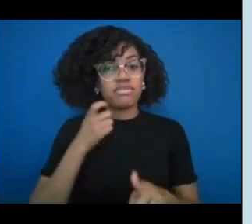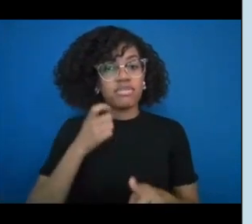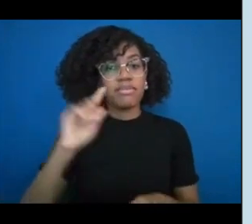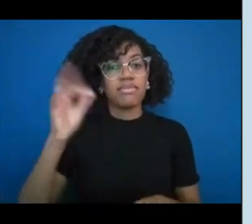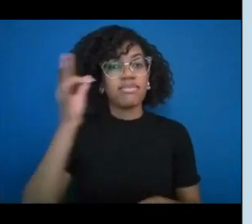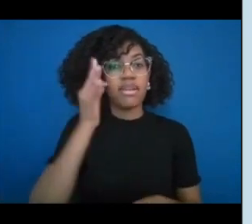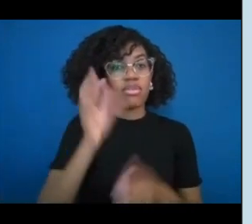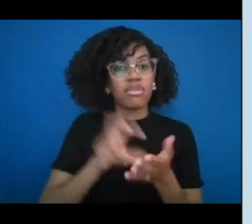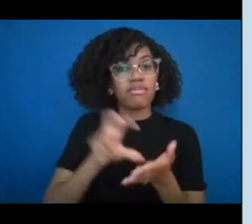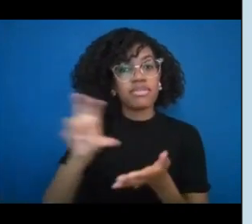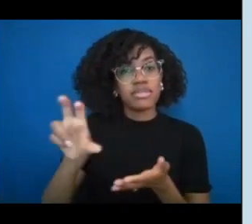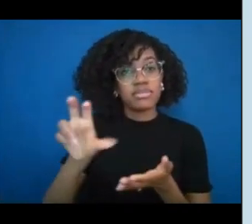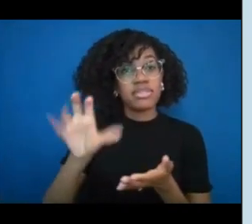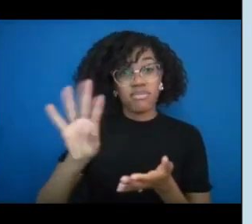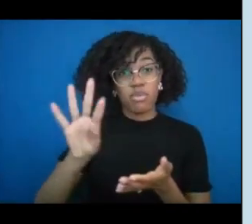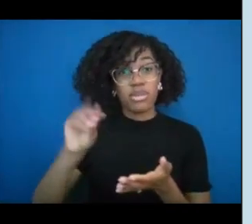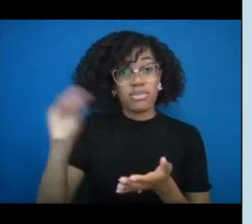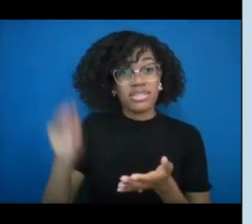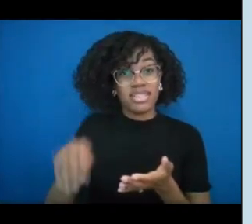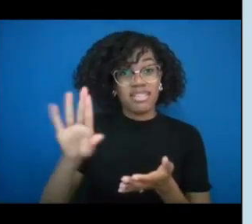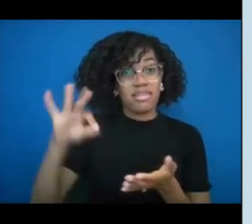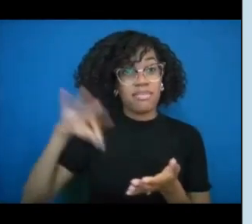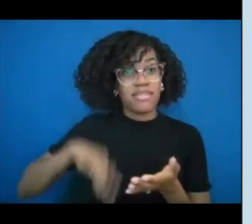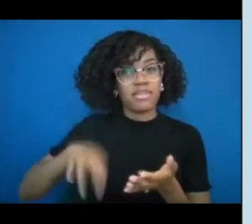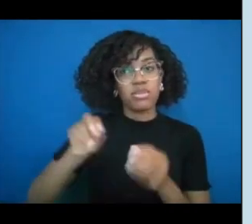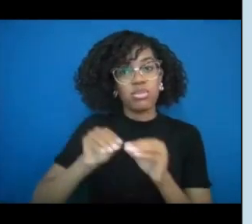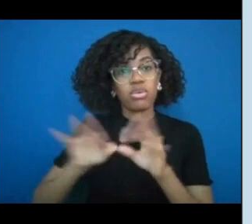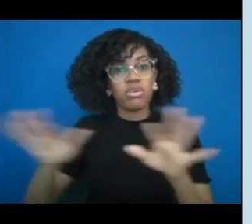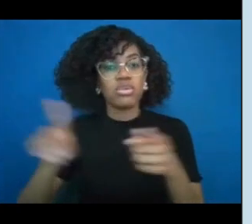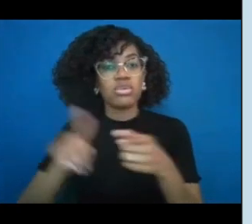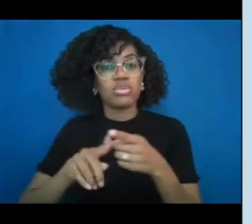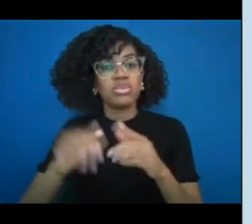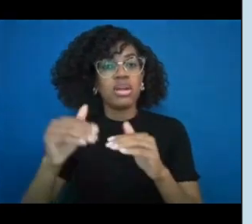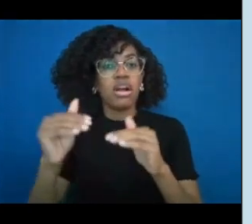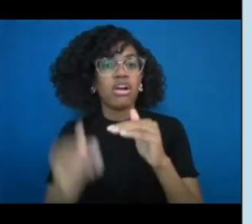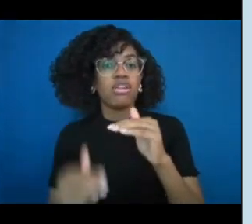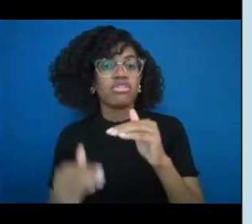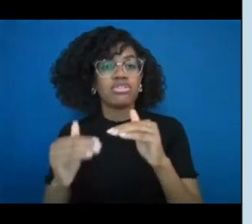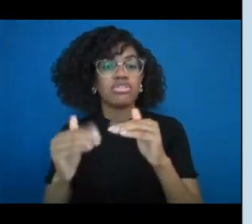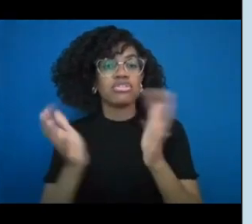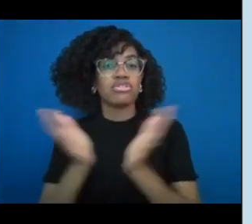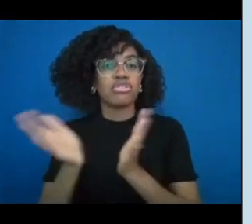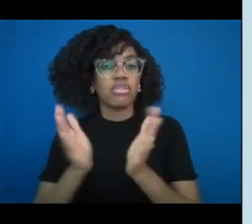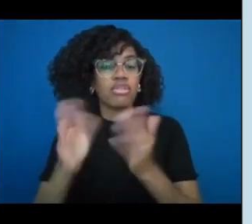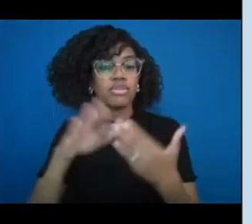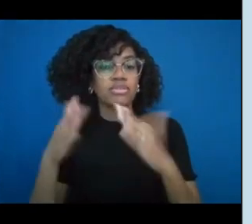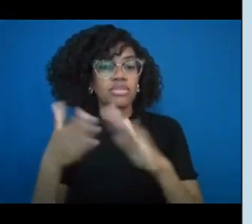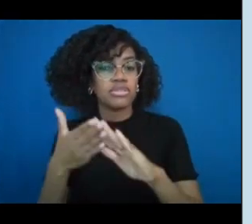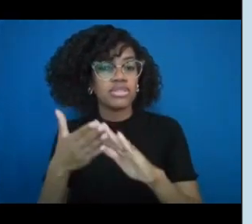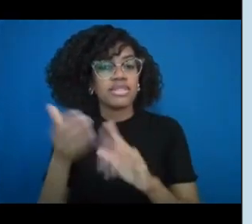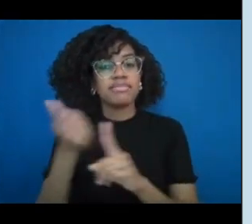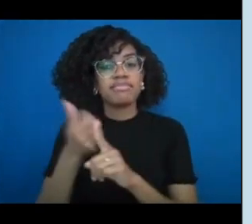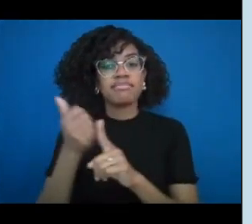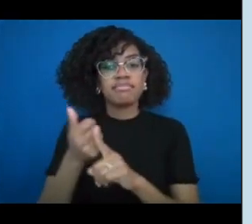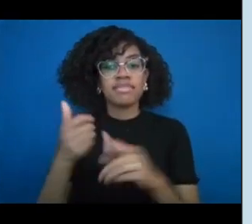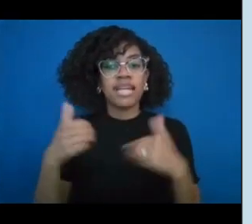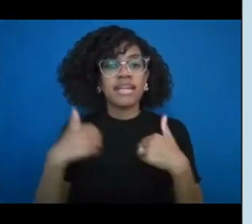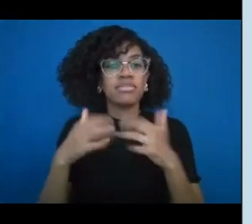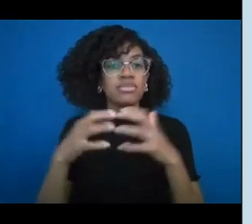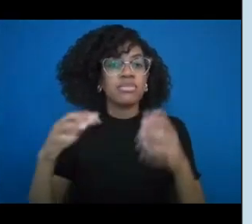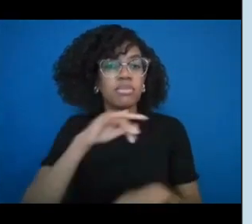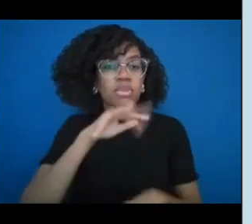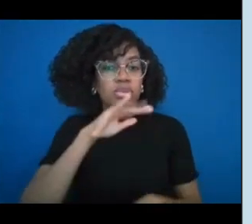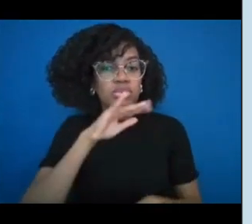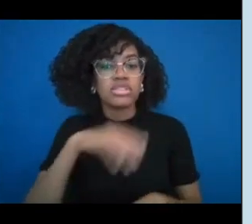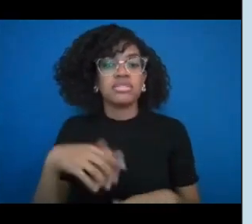to disadvantaged communities, those that are marginalized, underserved, and overburdened by pollution. Investment categories include